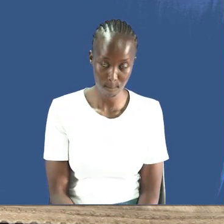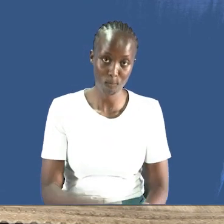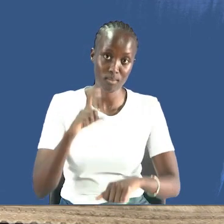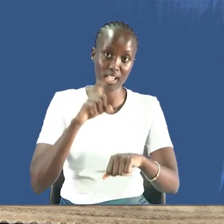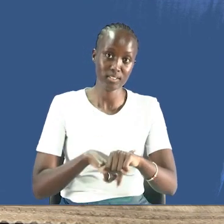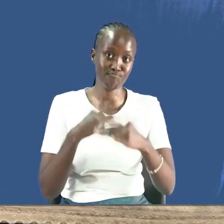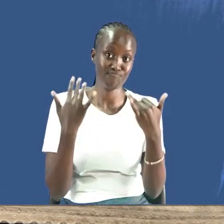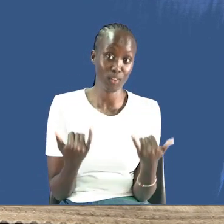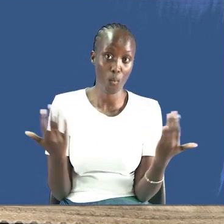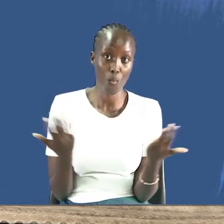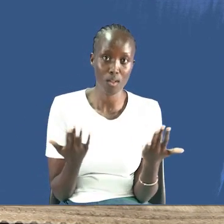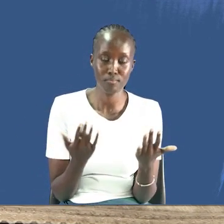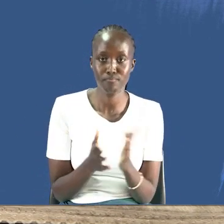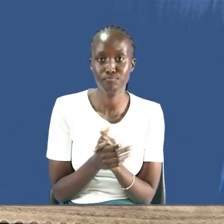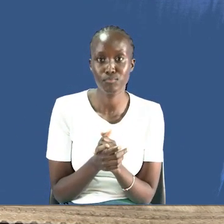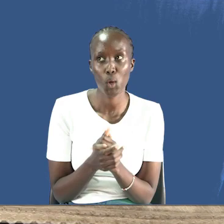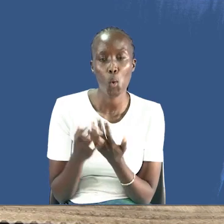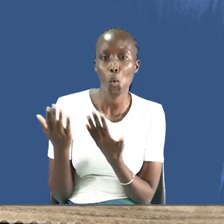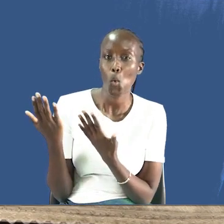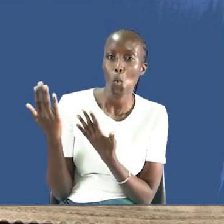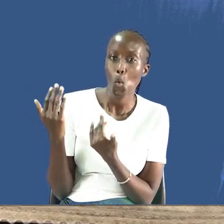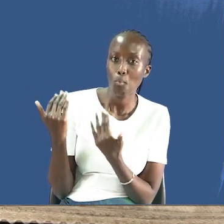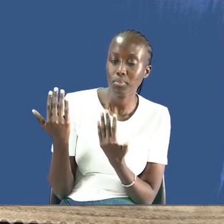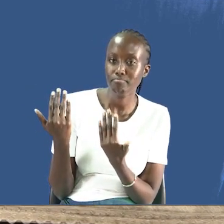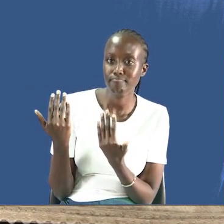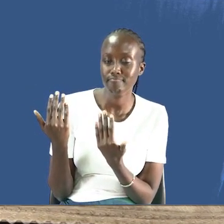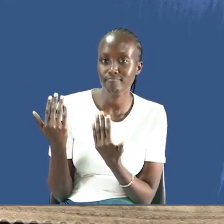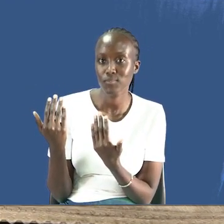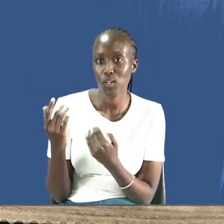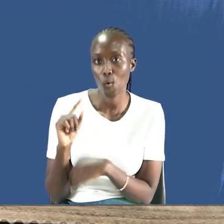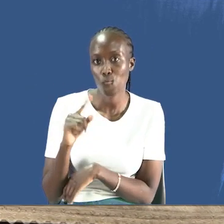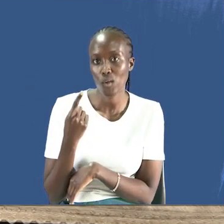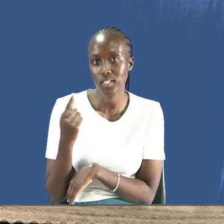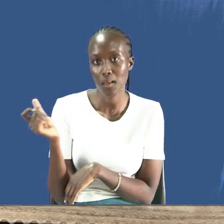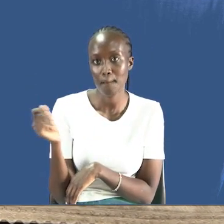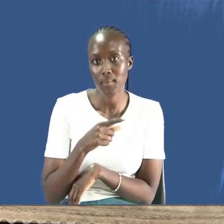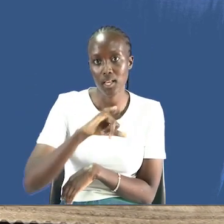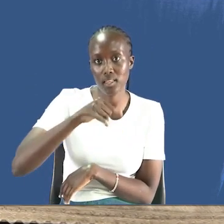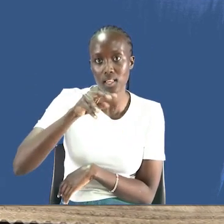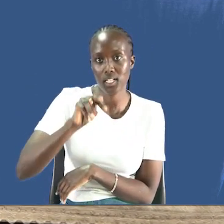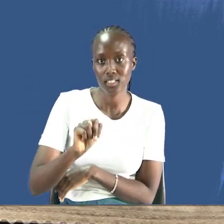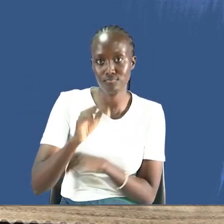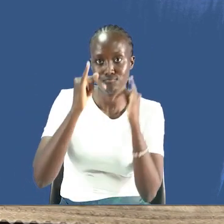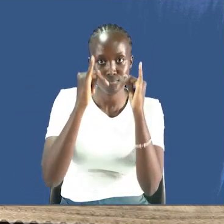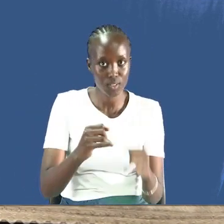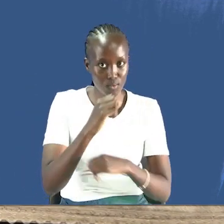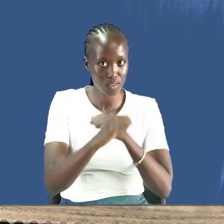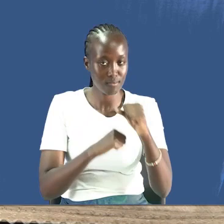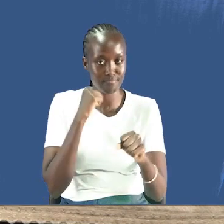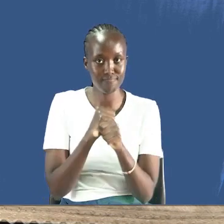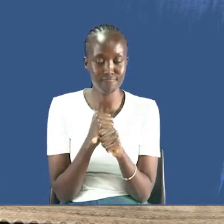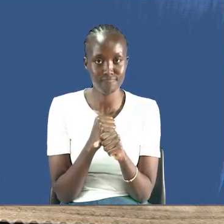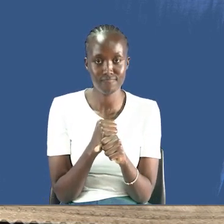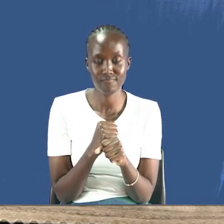time of the year when we are looking forth to 1st of January, to the, you know, to New